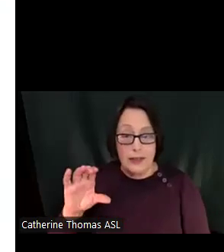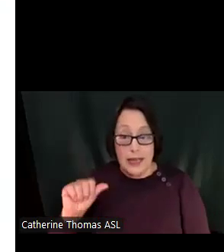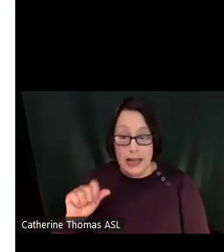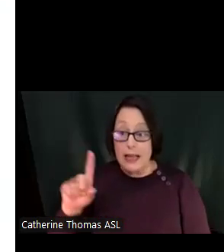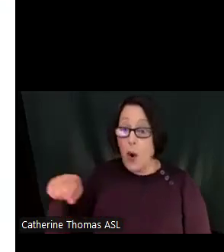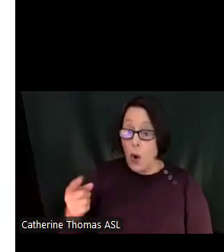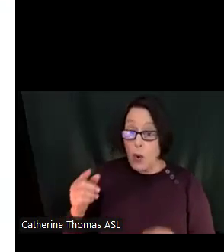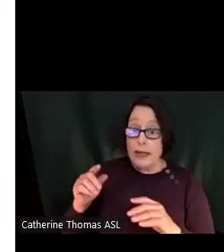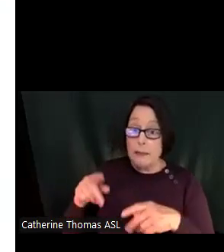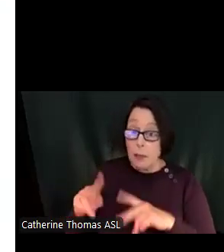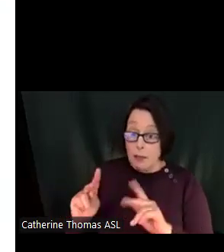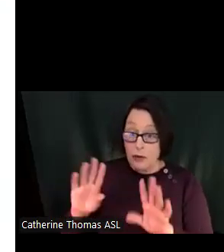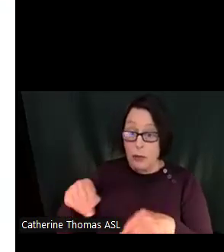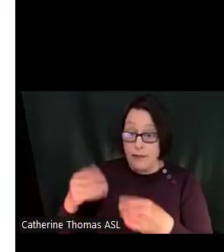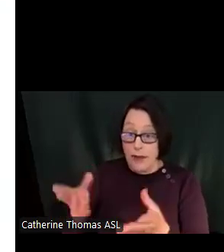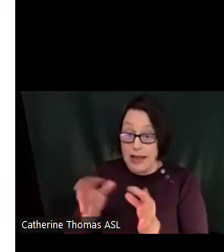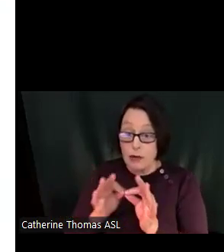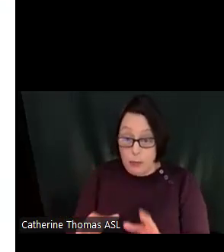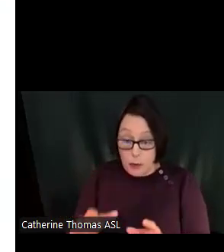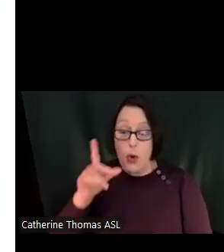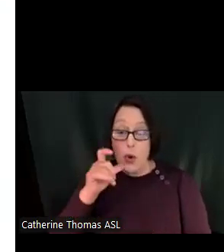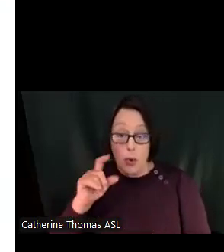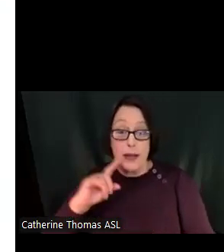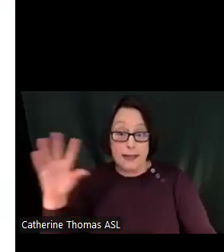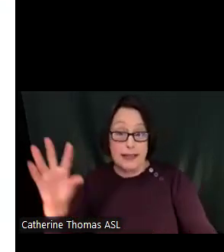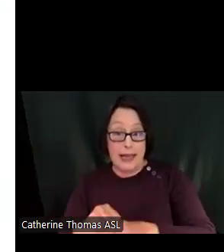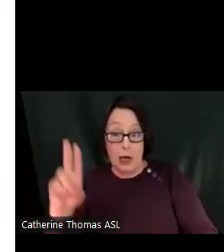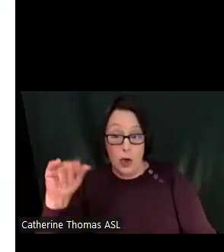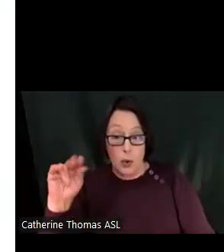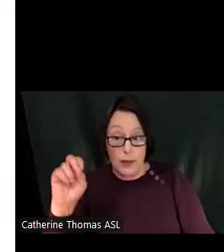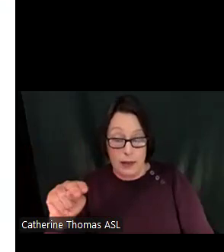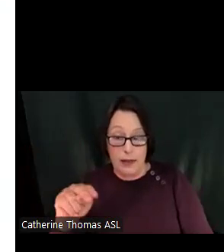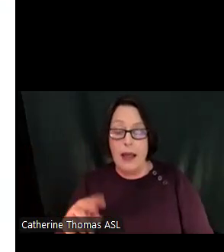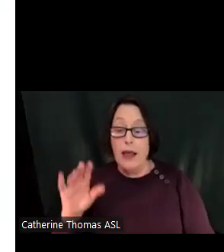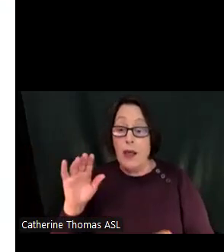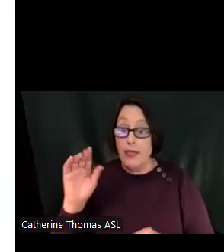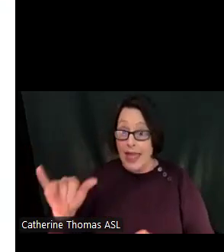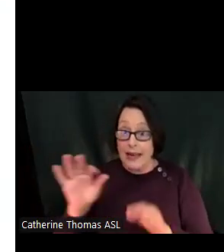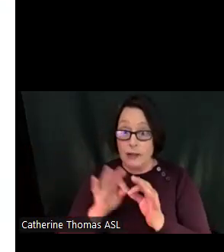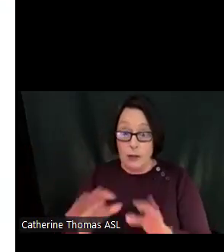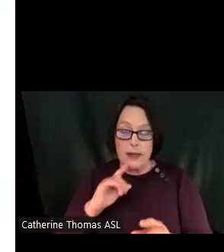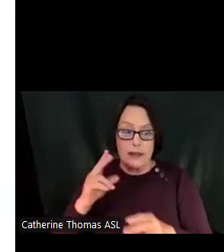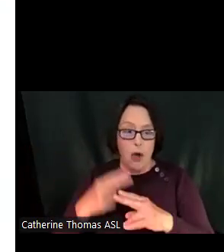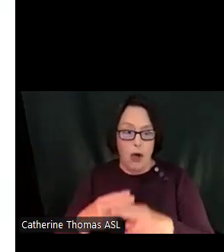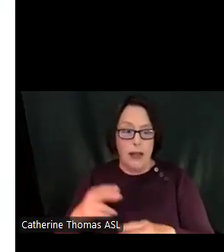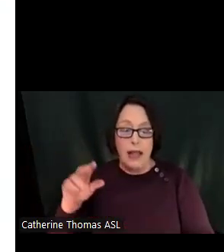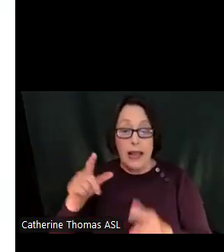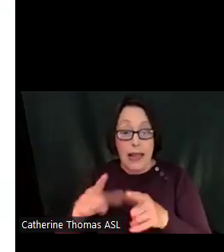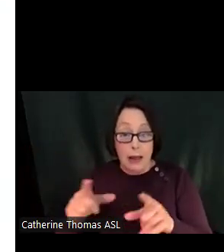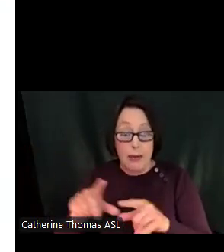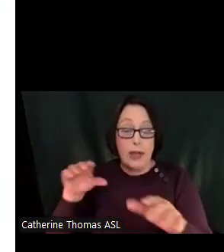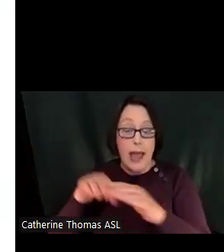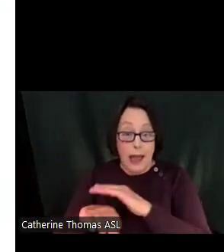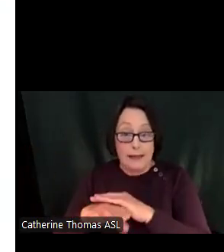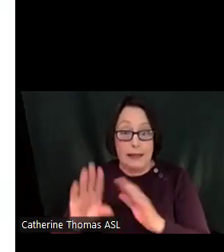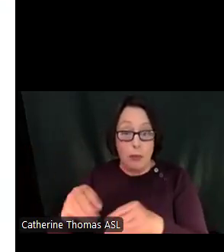to provide an interpreter who is part of the union. These interpreters are called Language Access Providers, or